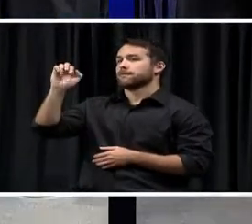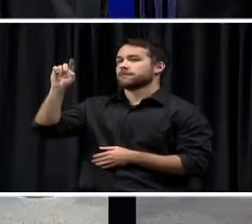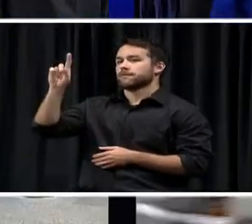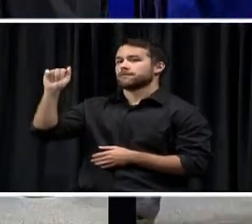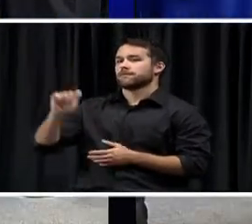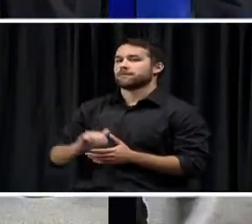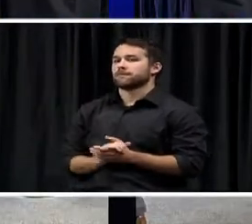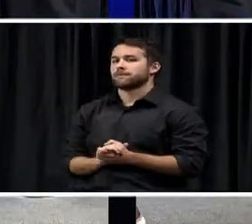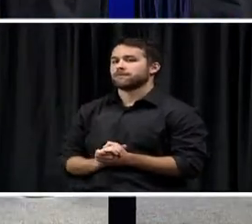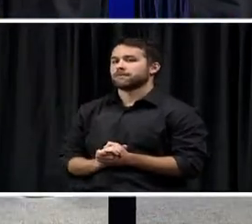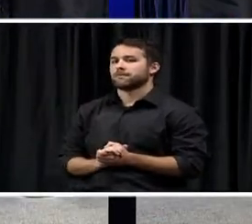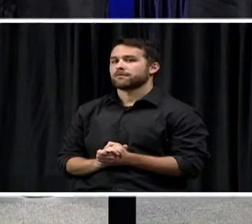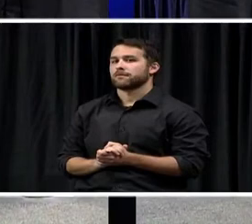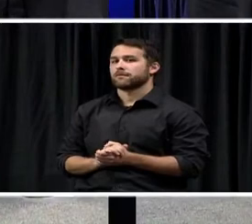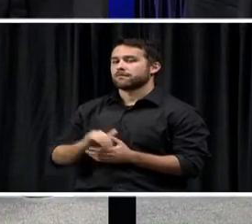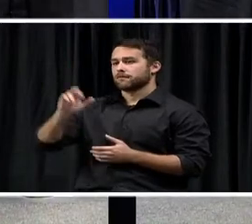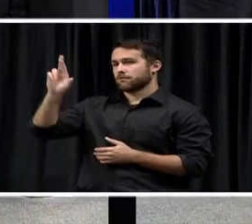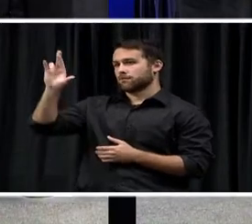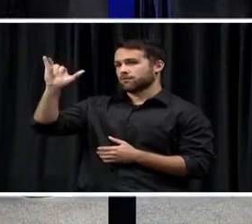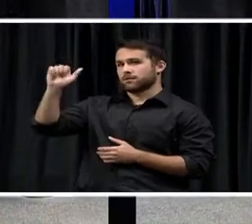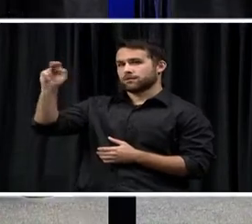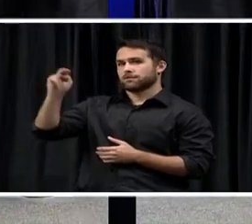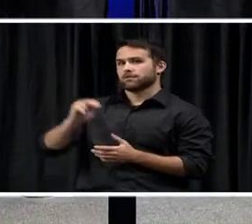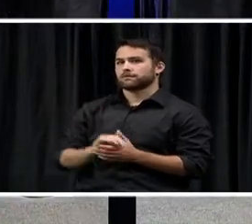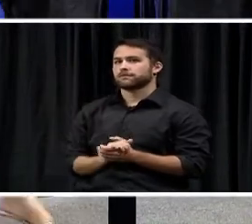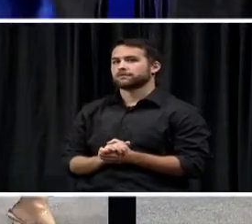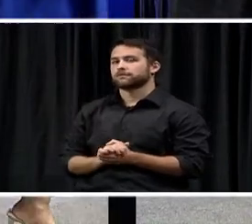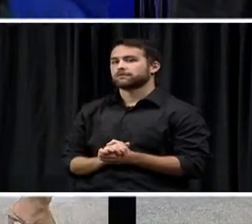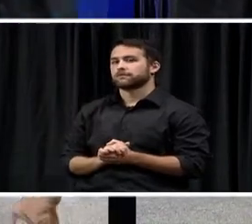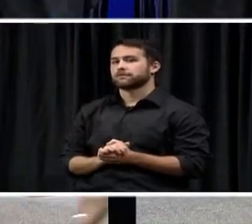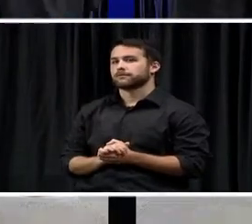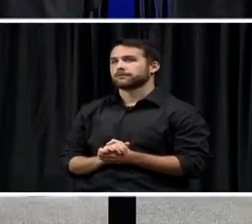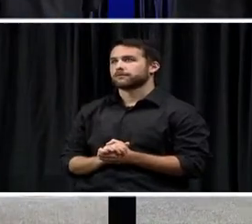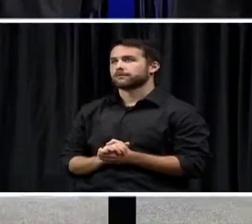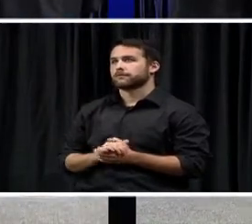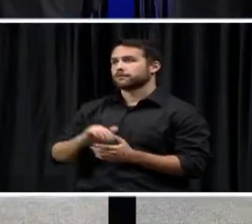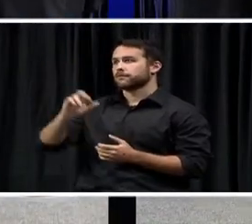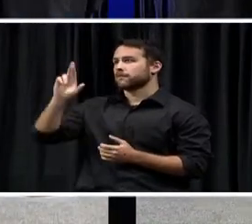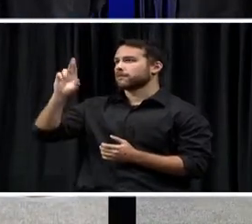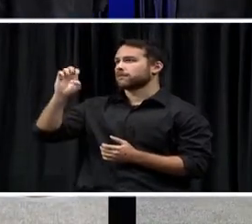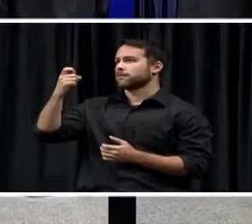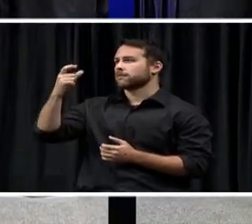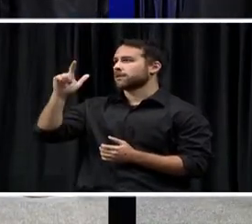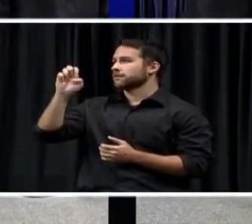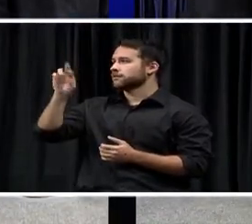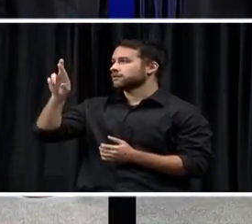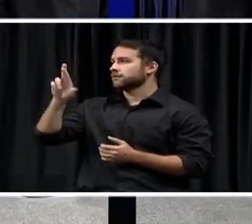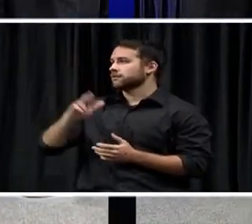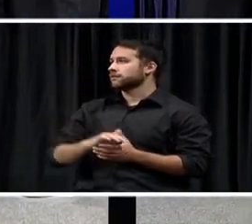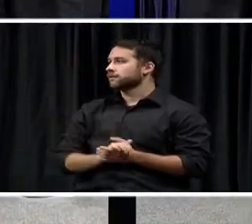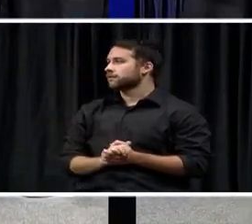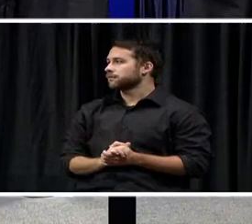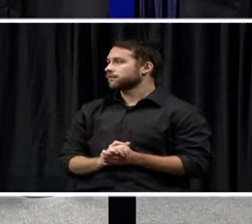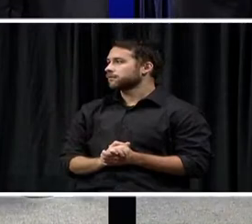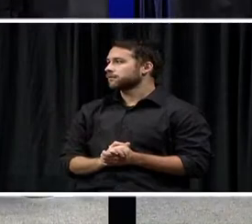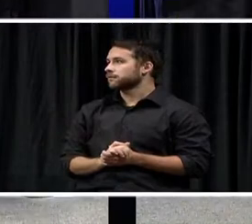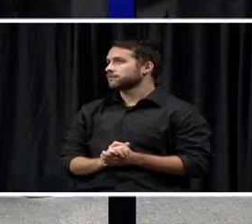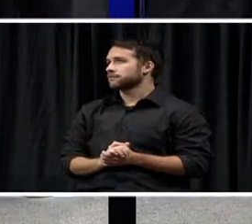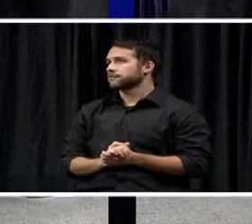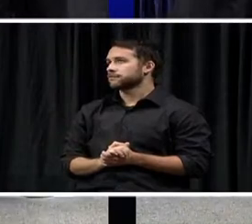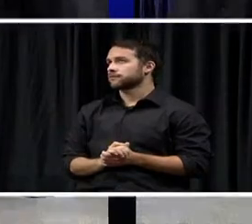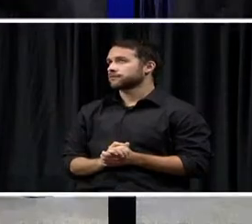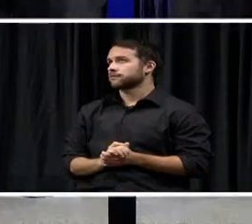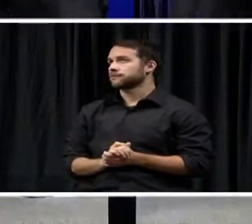Nicole Woods. Ryan Michael Williams. Wexler Harry Yellowitz.